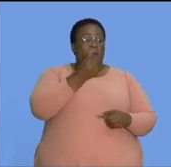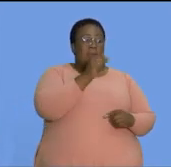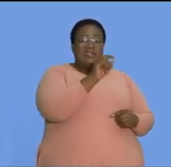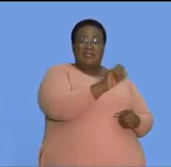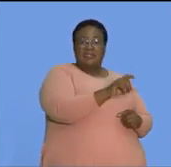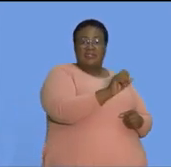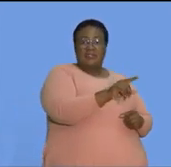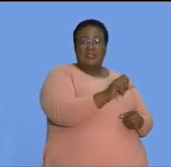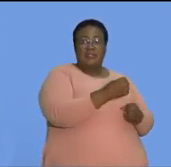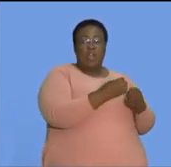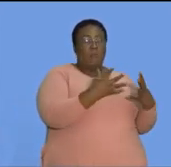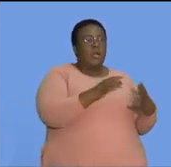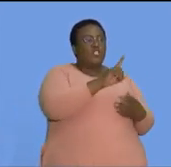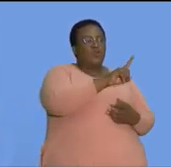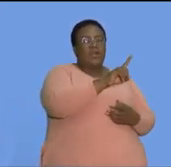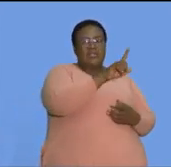investment amount was